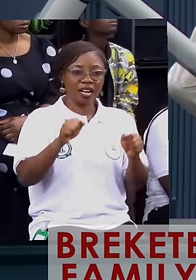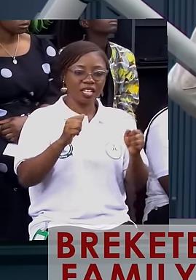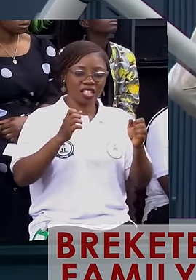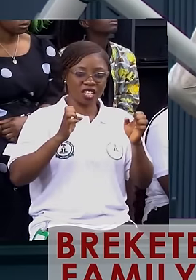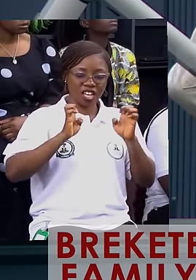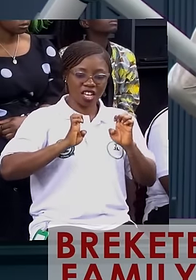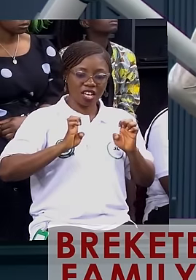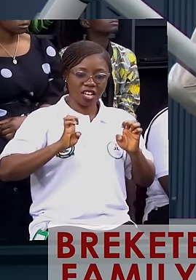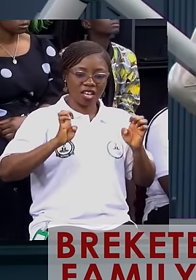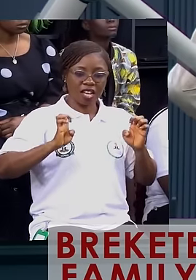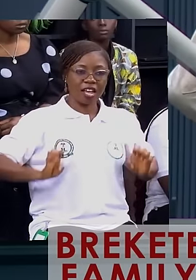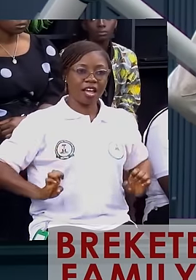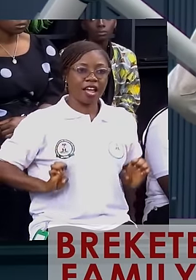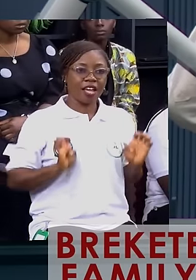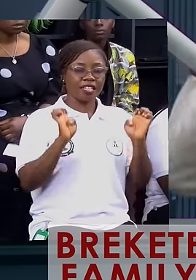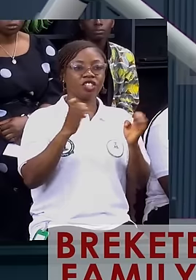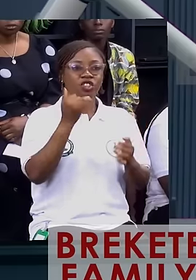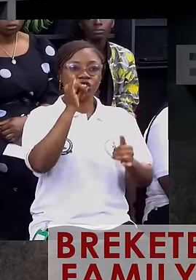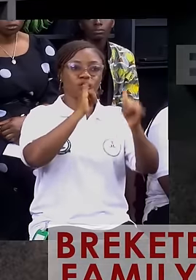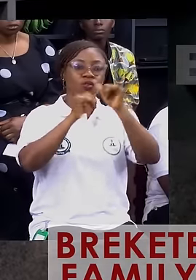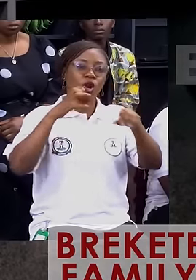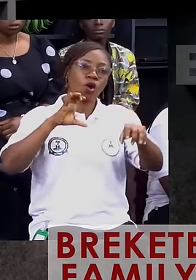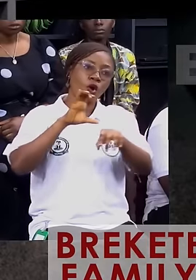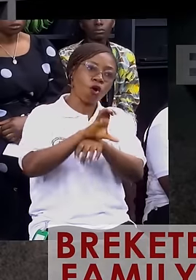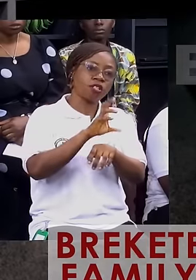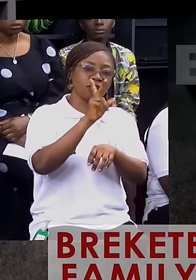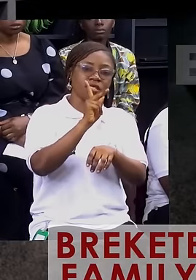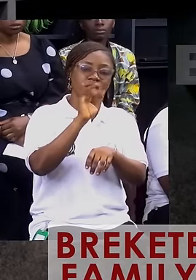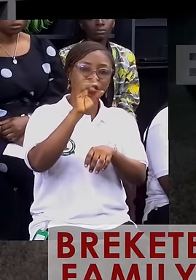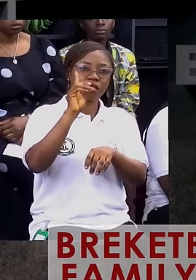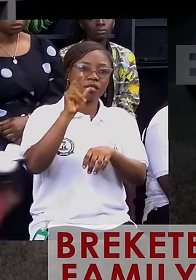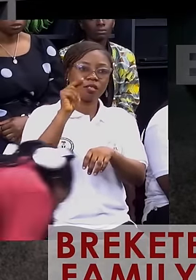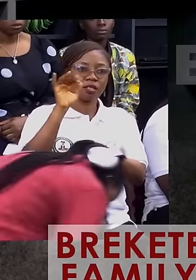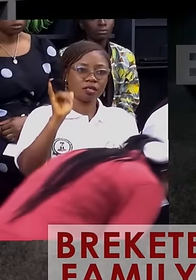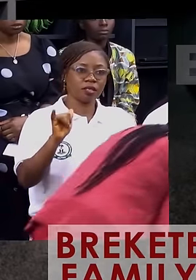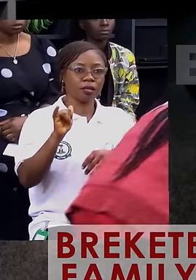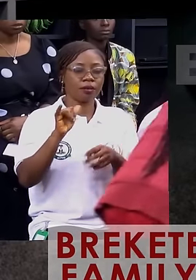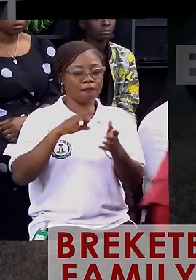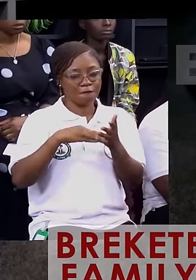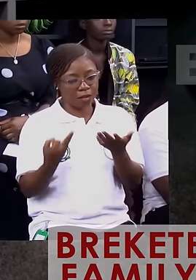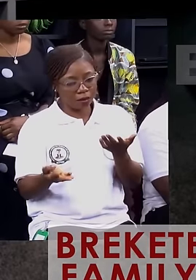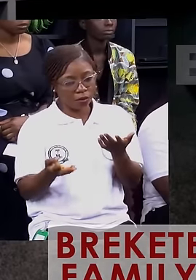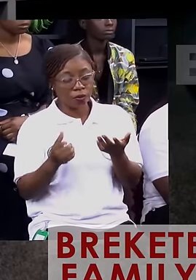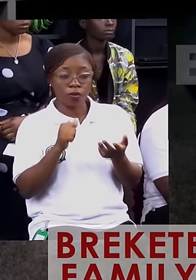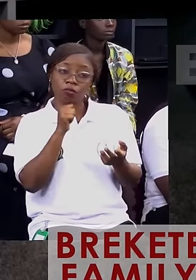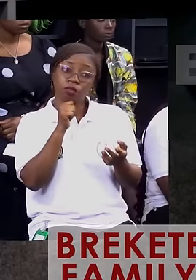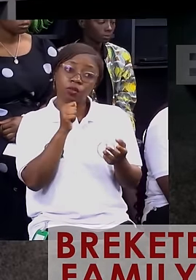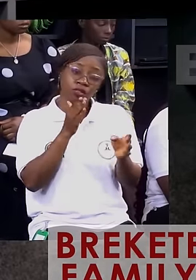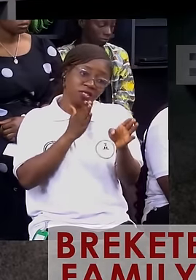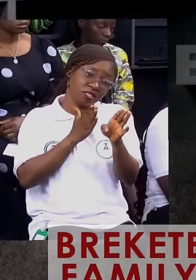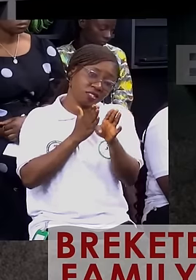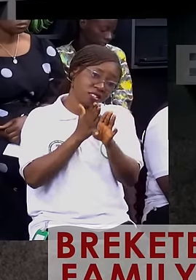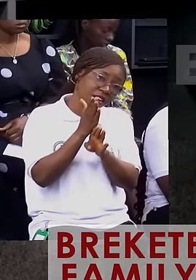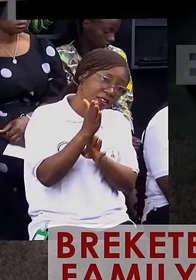drinks cause kidney failure? Well, no, not directly. It doesn't, but it